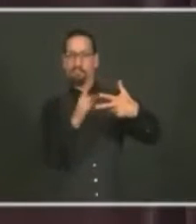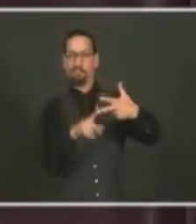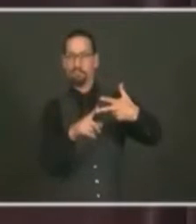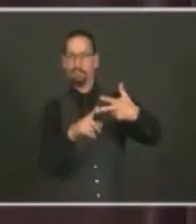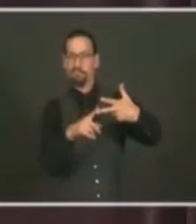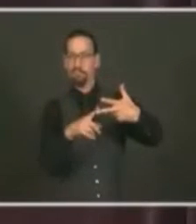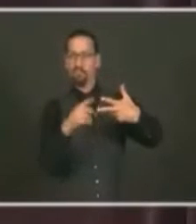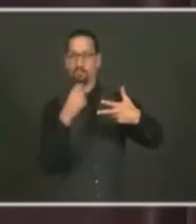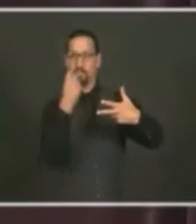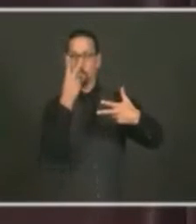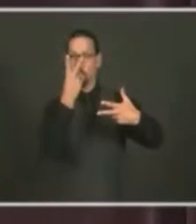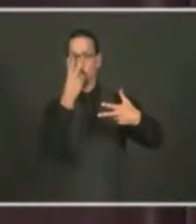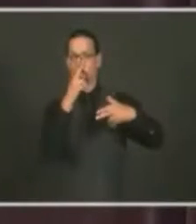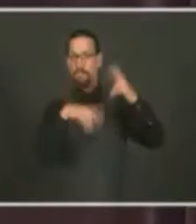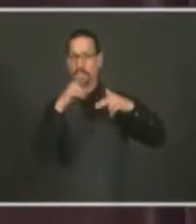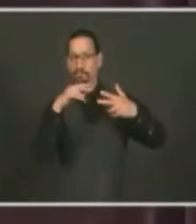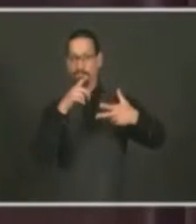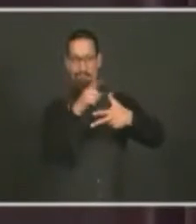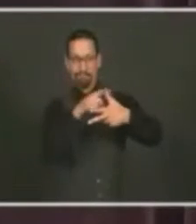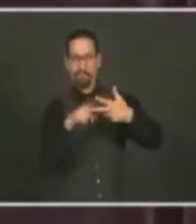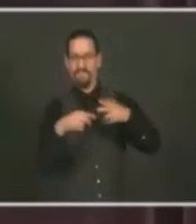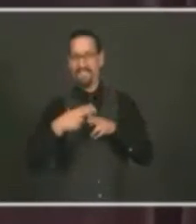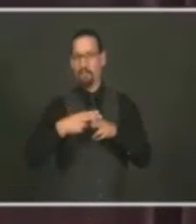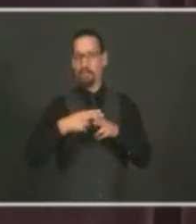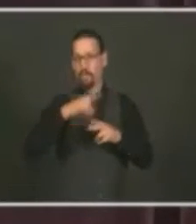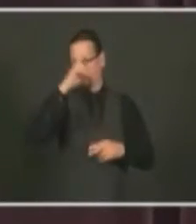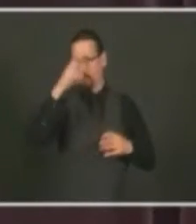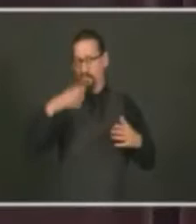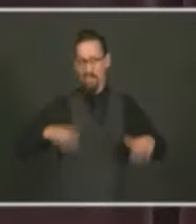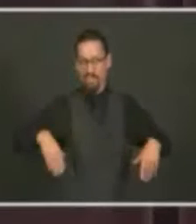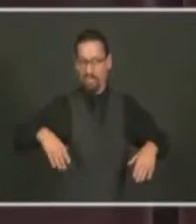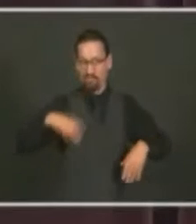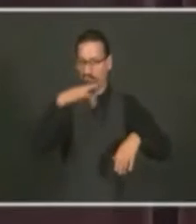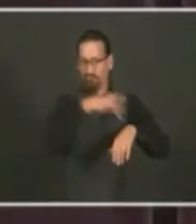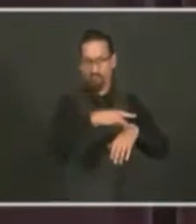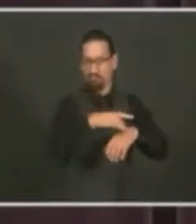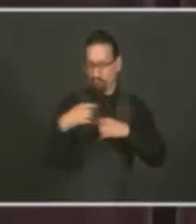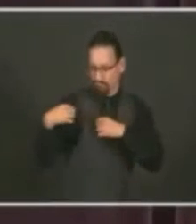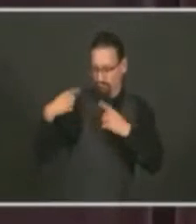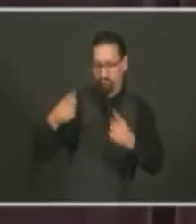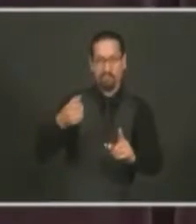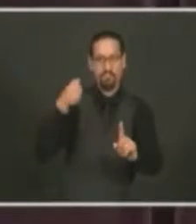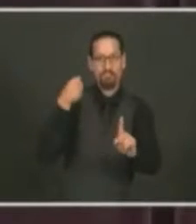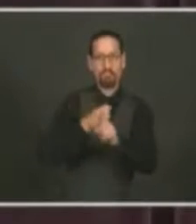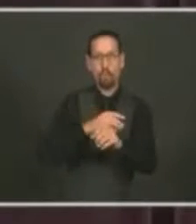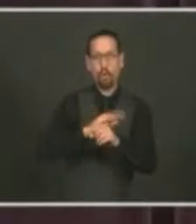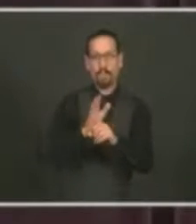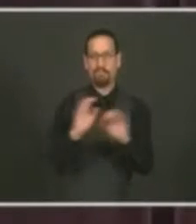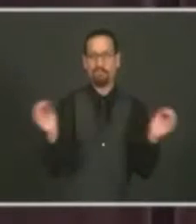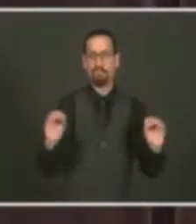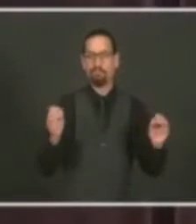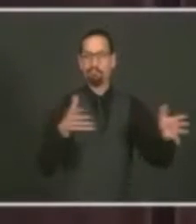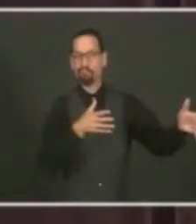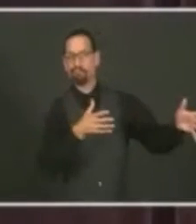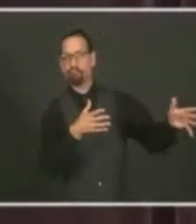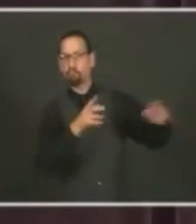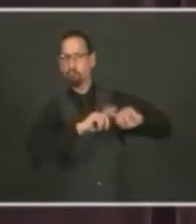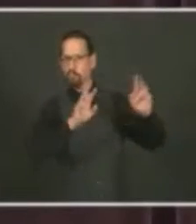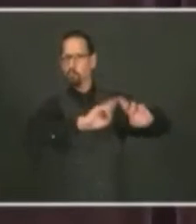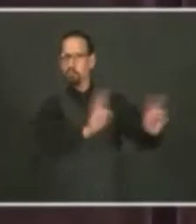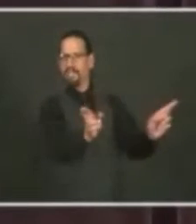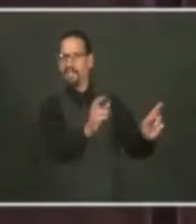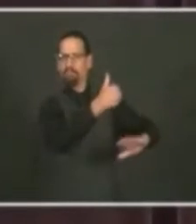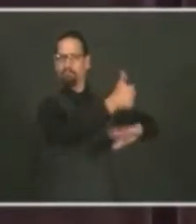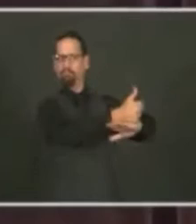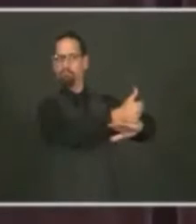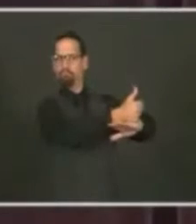teams at Care New England and Lifespan, who did a tremendous amount of work to get these sites ready